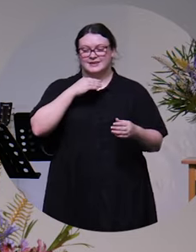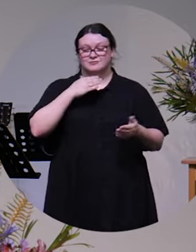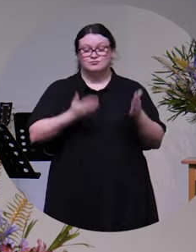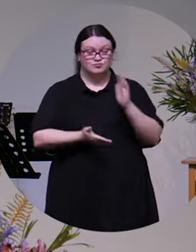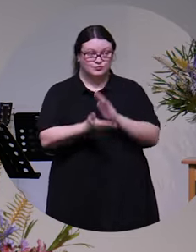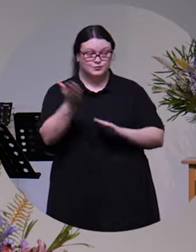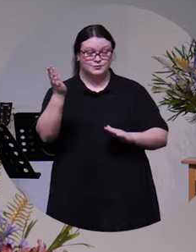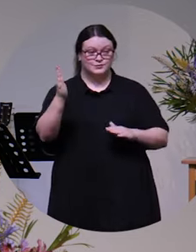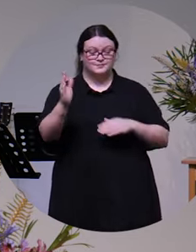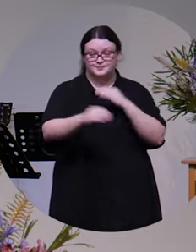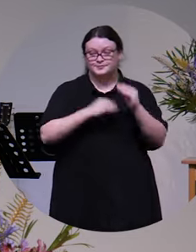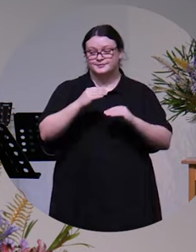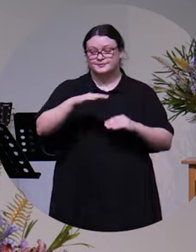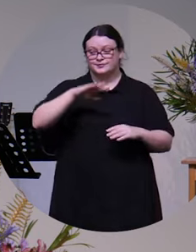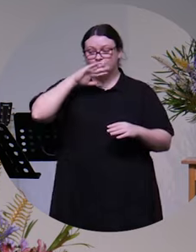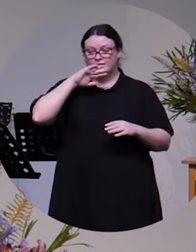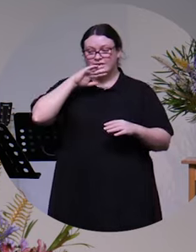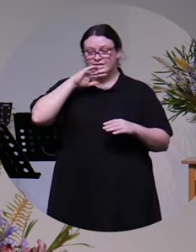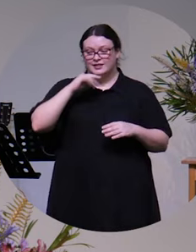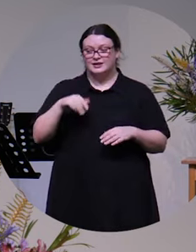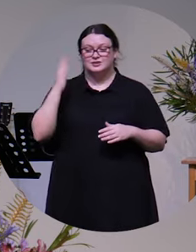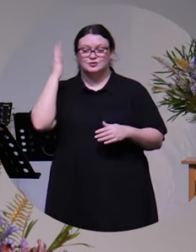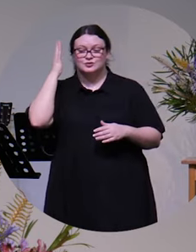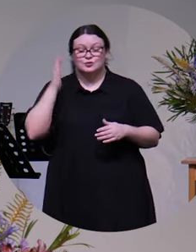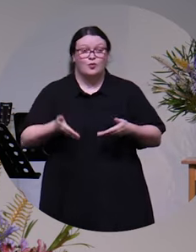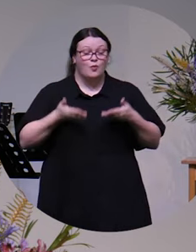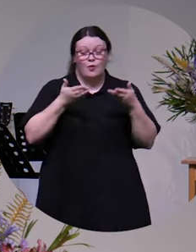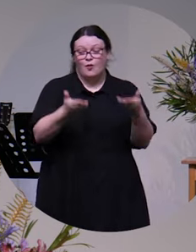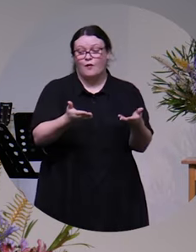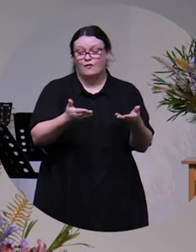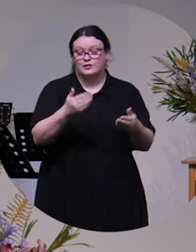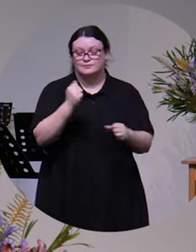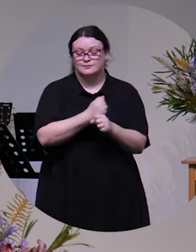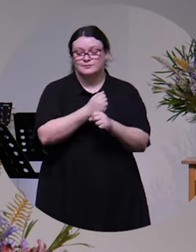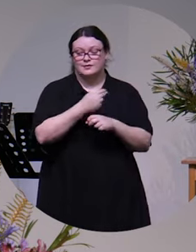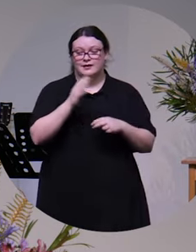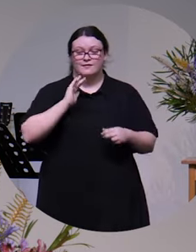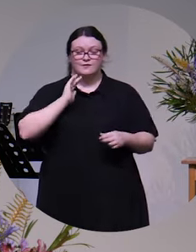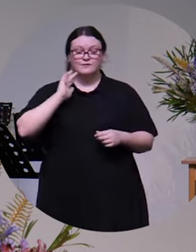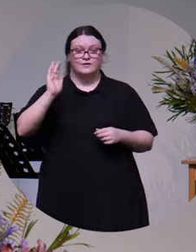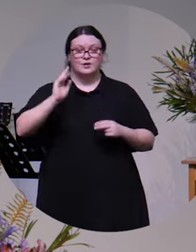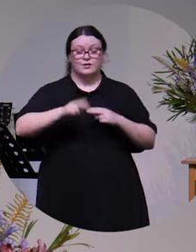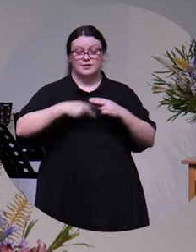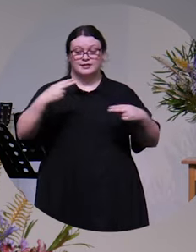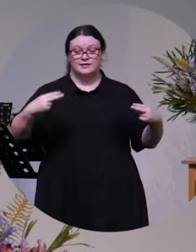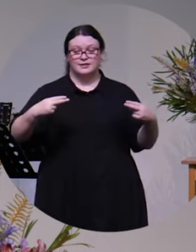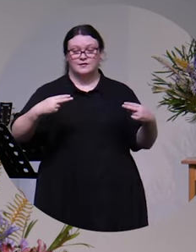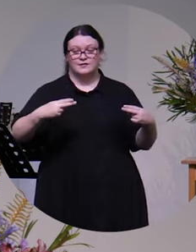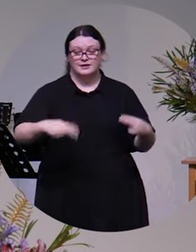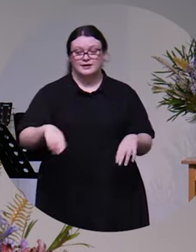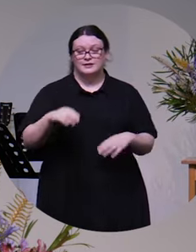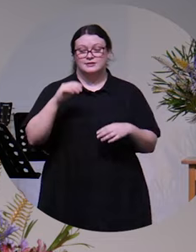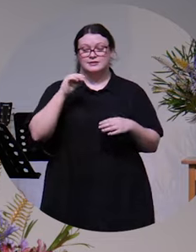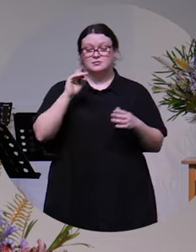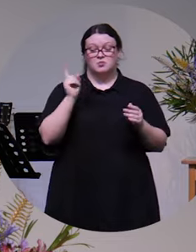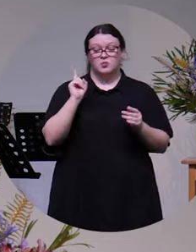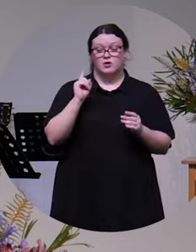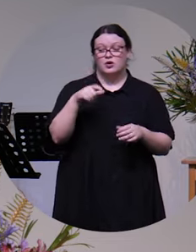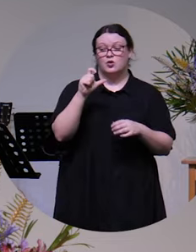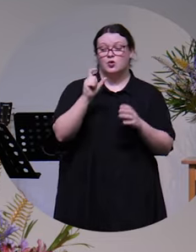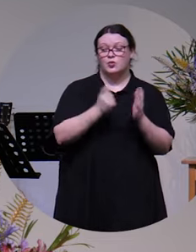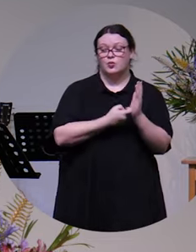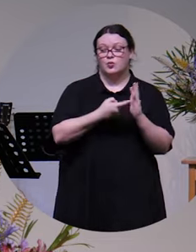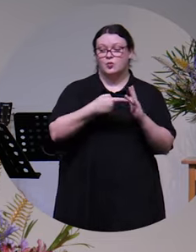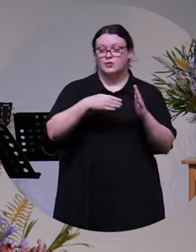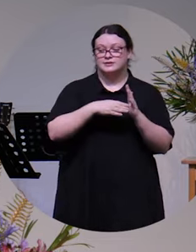Now, if you're not familiar with a crozier, it's one of the things a person is presented with when they become a bishop. And the shape of it